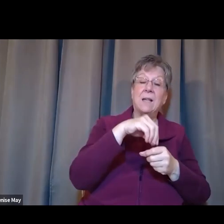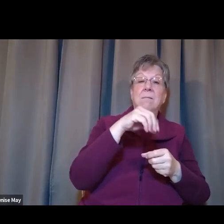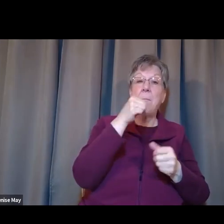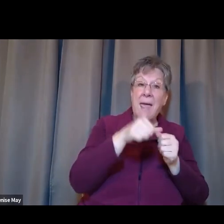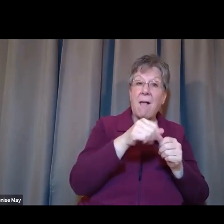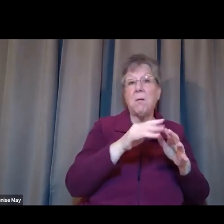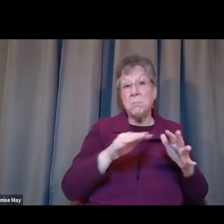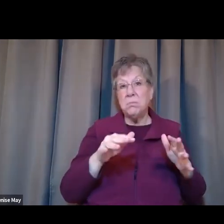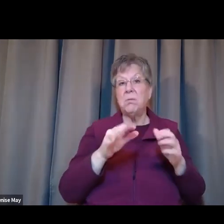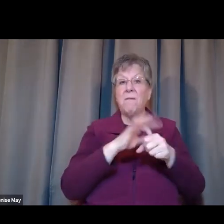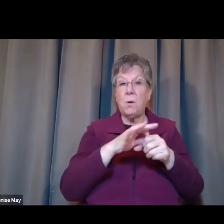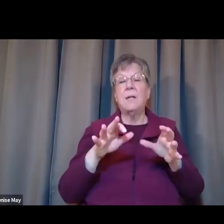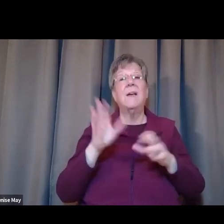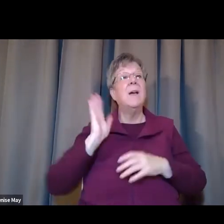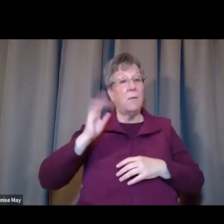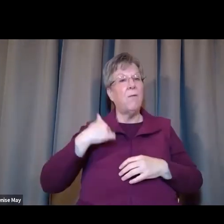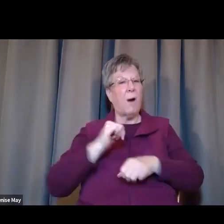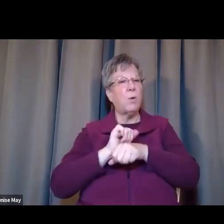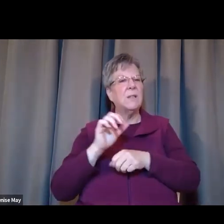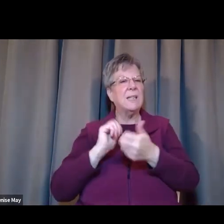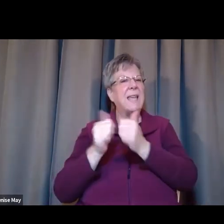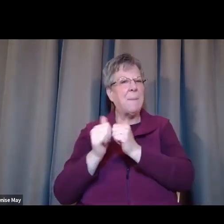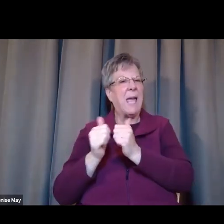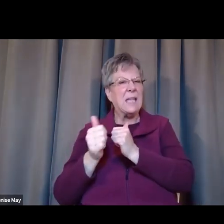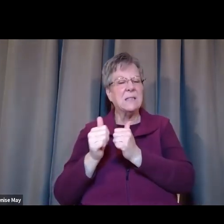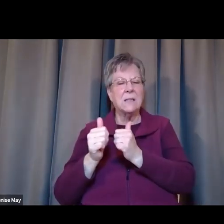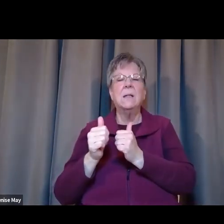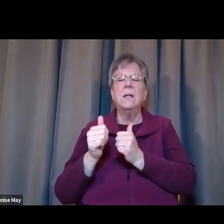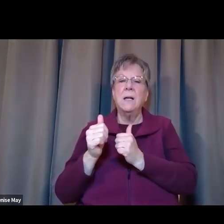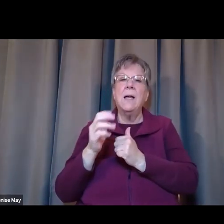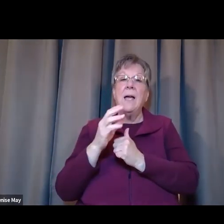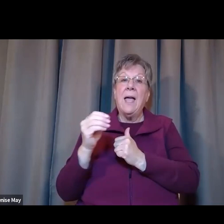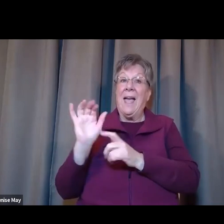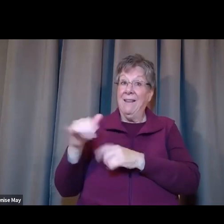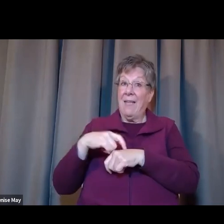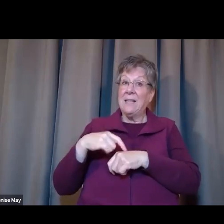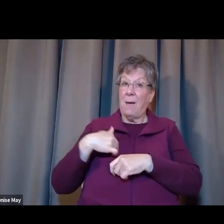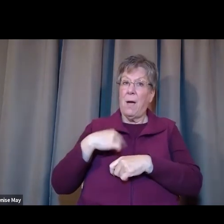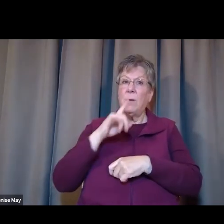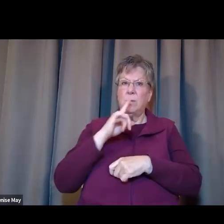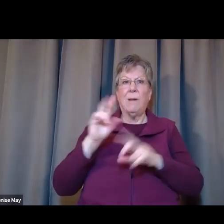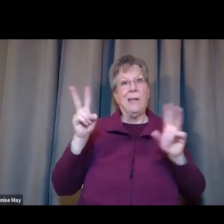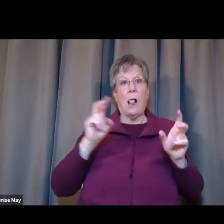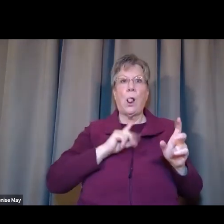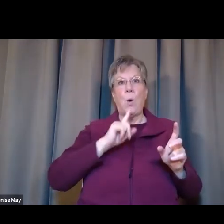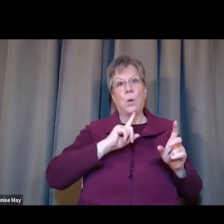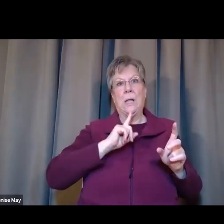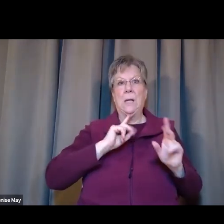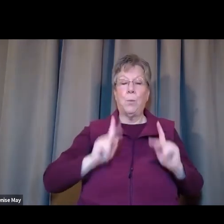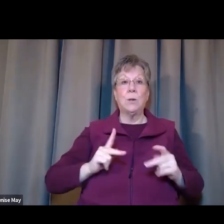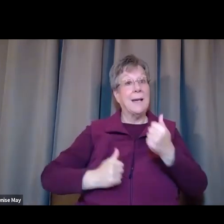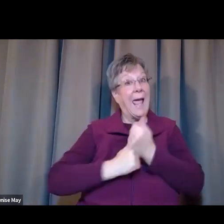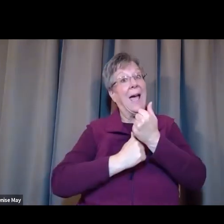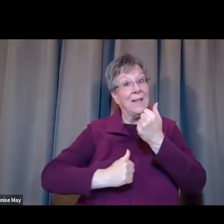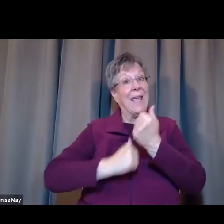as Anthony mentioned, I worked in campaigns in the 90s and the early 2000s. And at that point, I was a really lonely voice in the Democratic Party advocating for